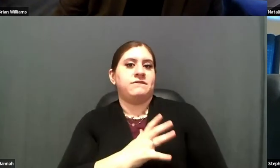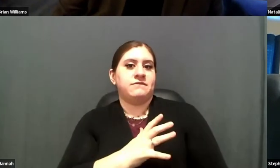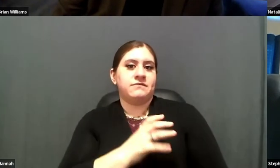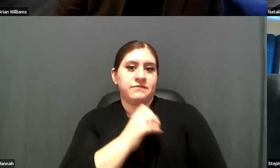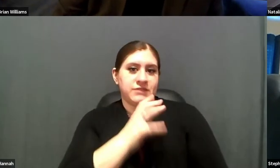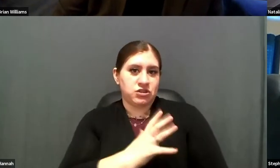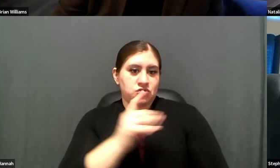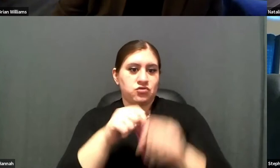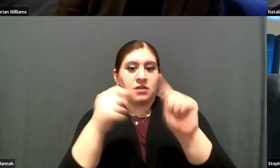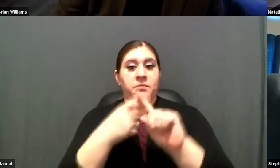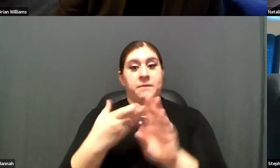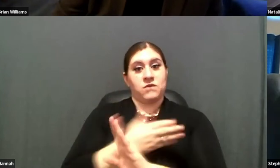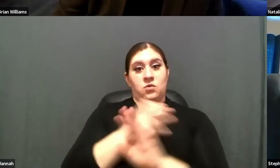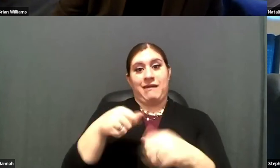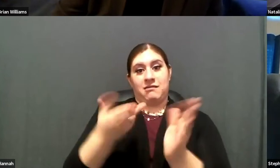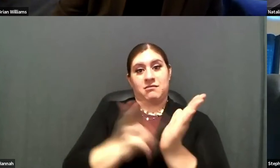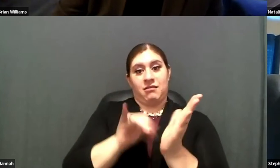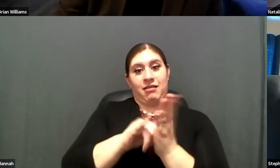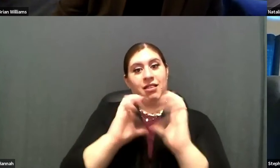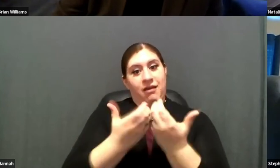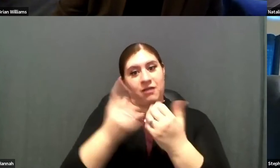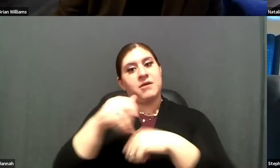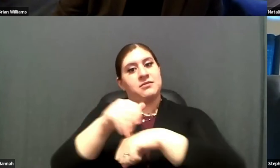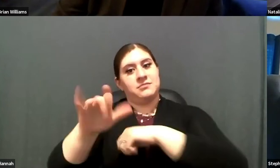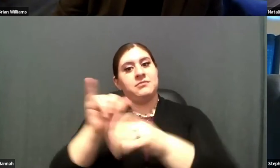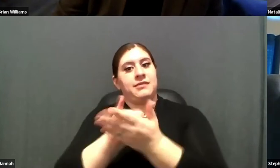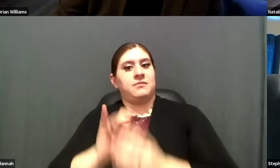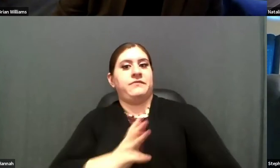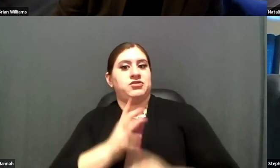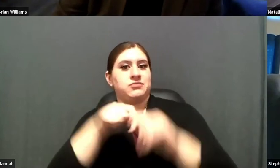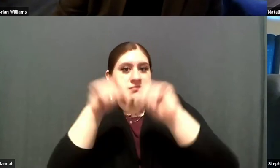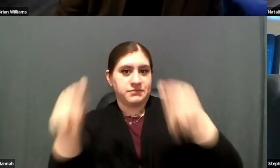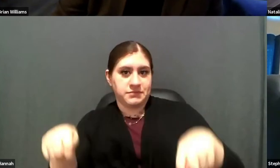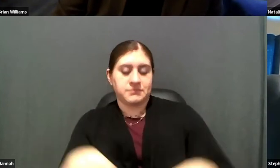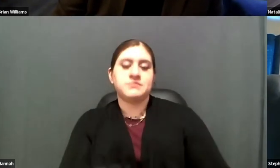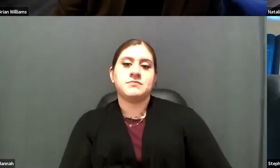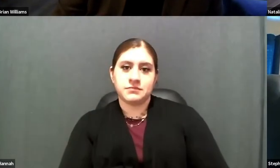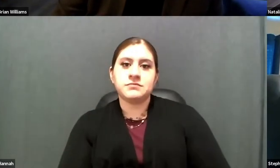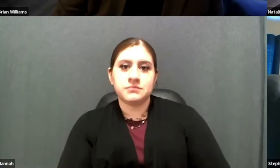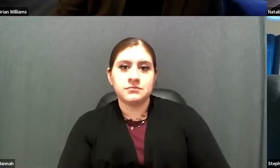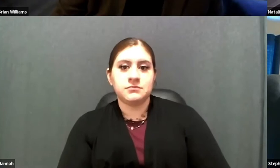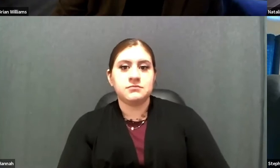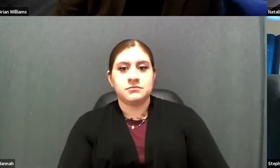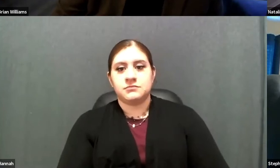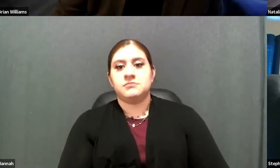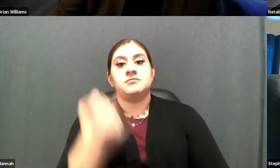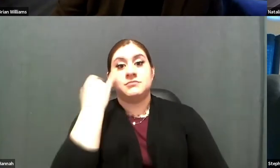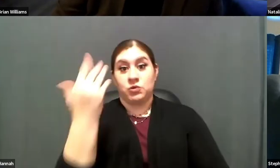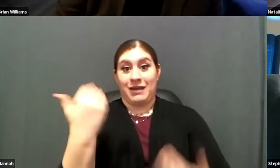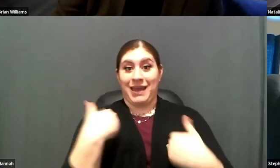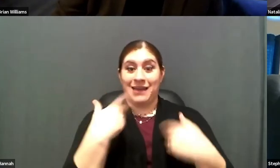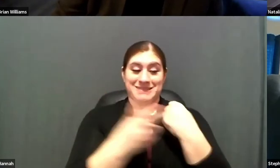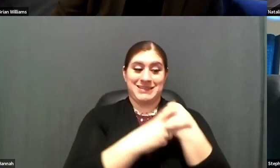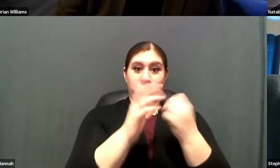transcript, but before you can actually get enrolled in classes, you do have to provide your official transcript. So, if you have one saved on your